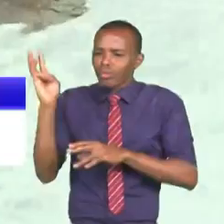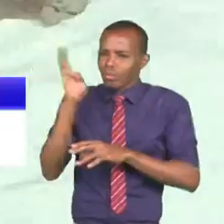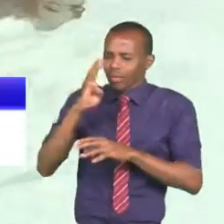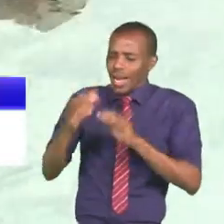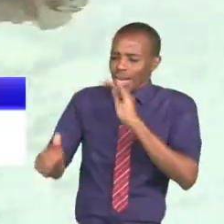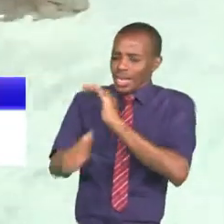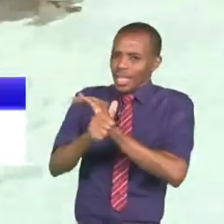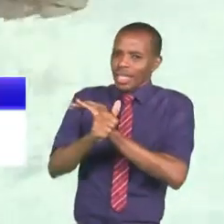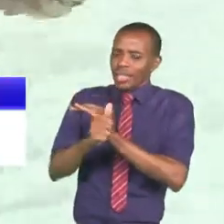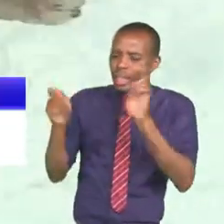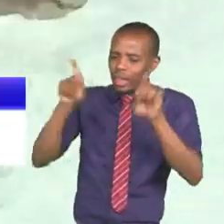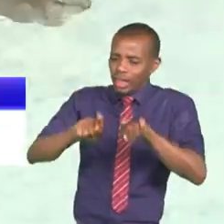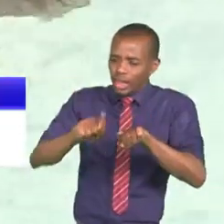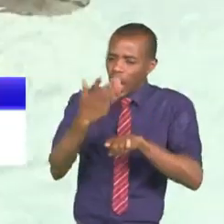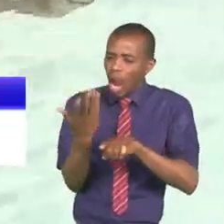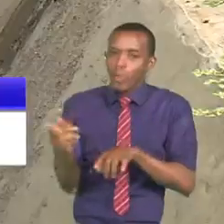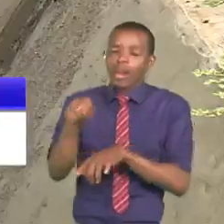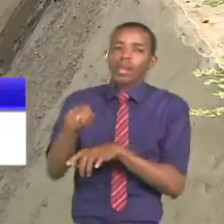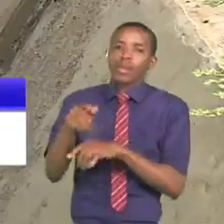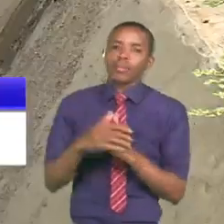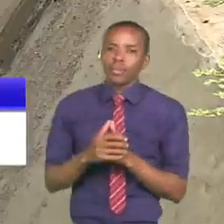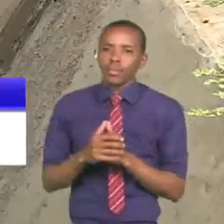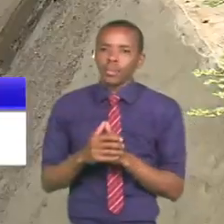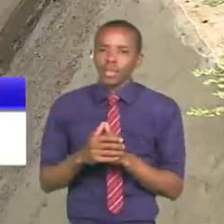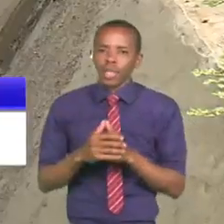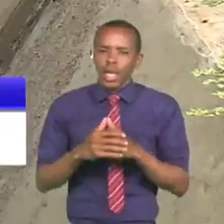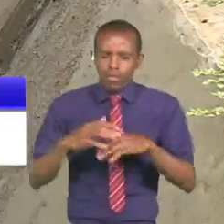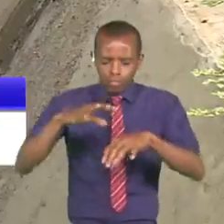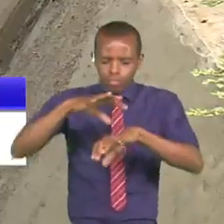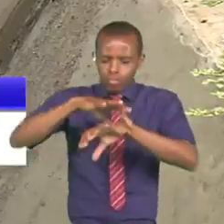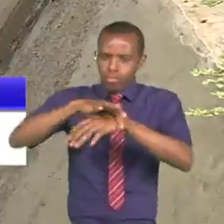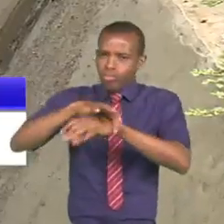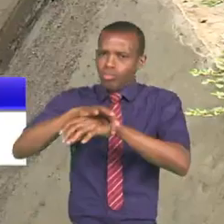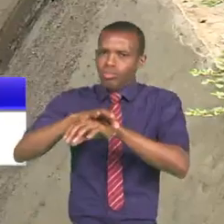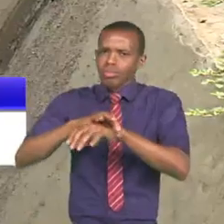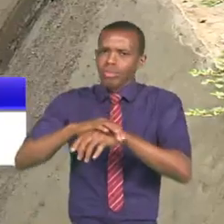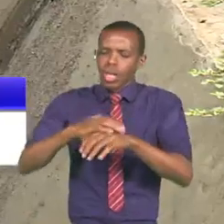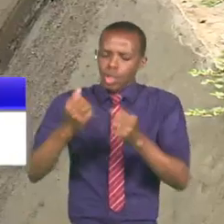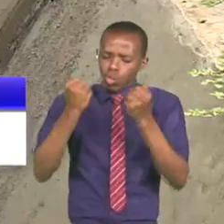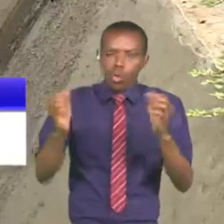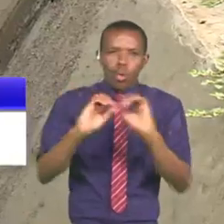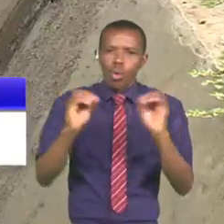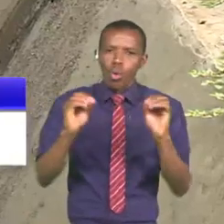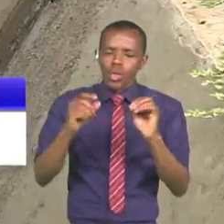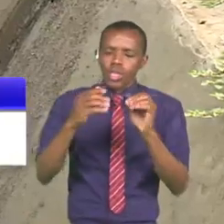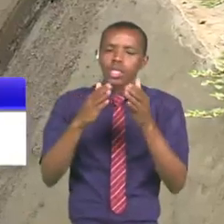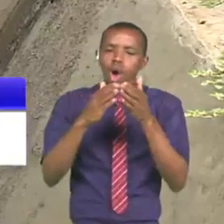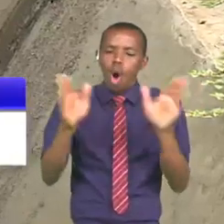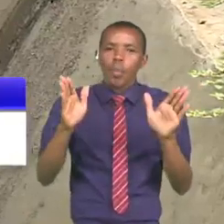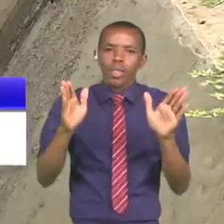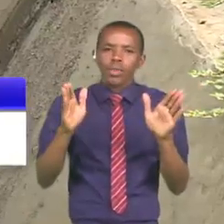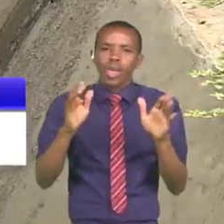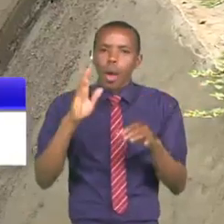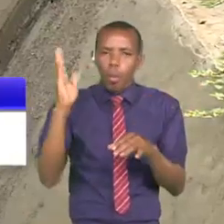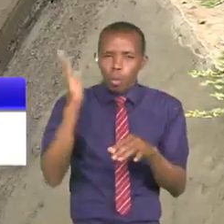game being played at the cost of people's lives. This joint is not watertight. This is open to